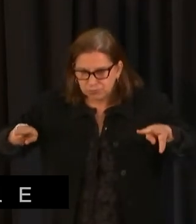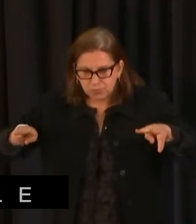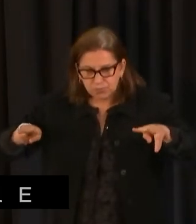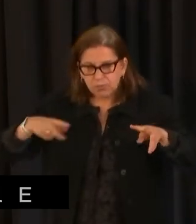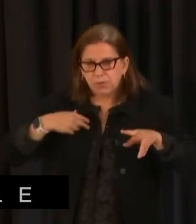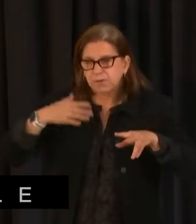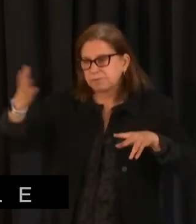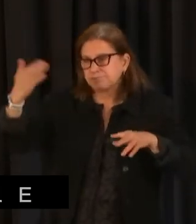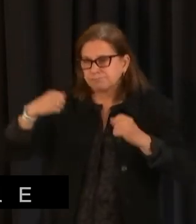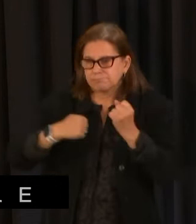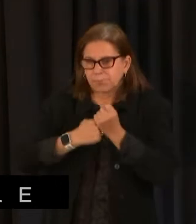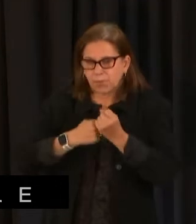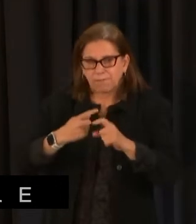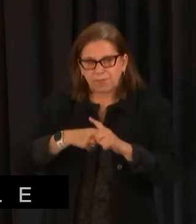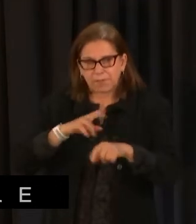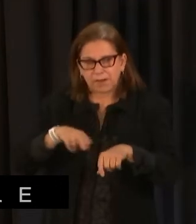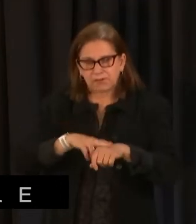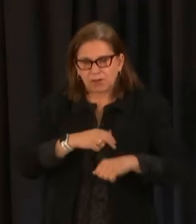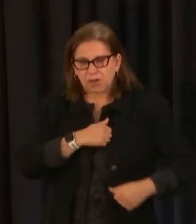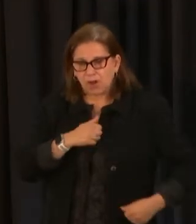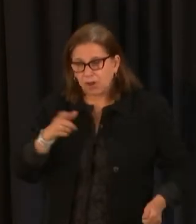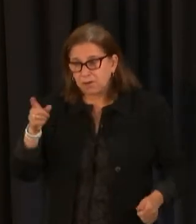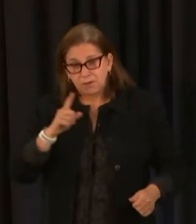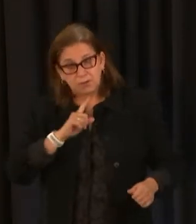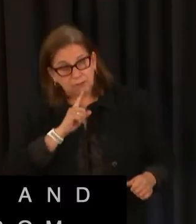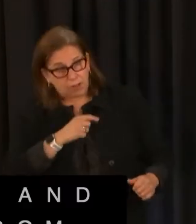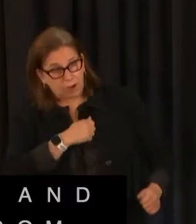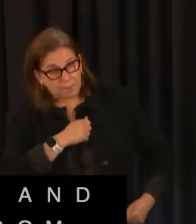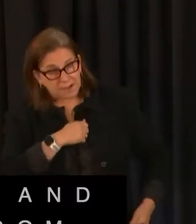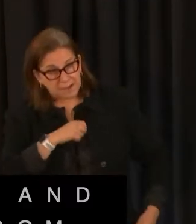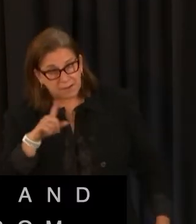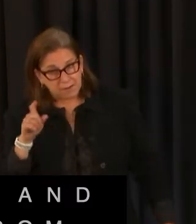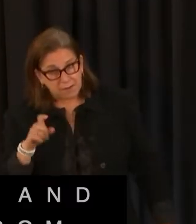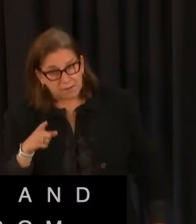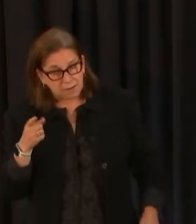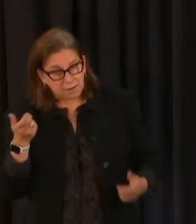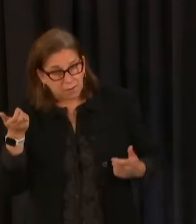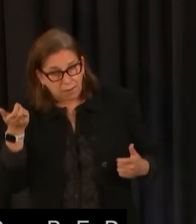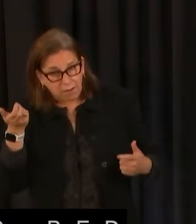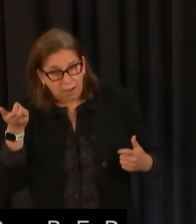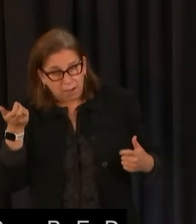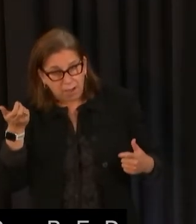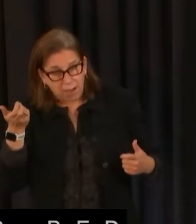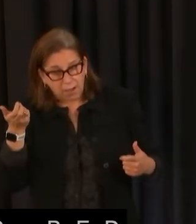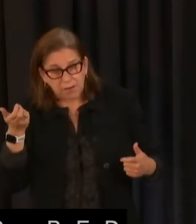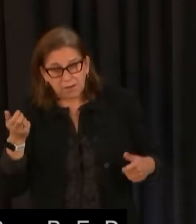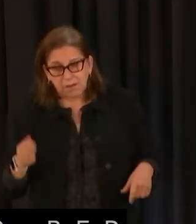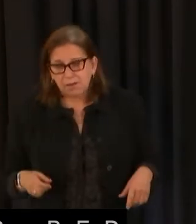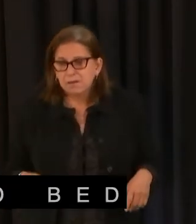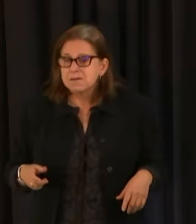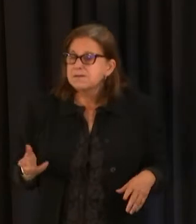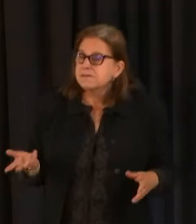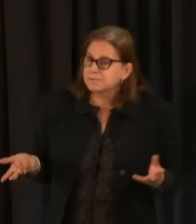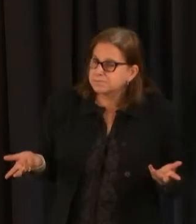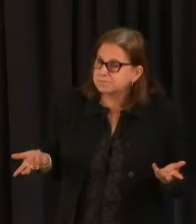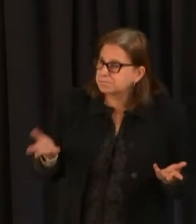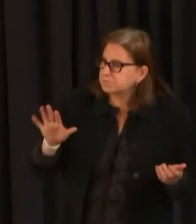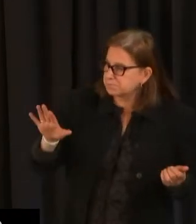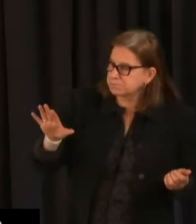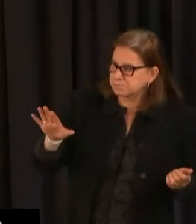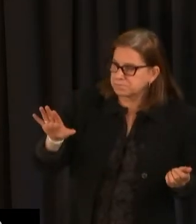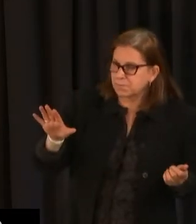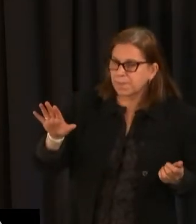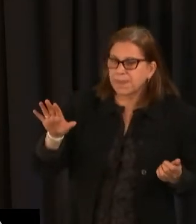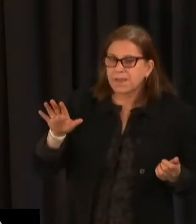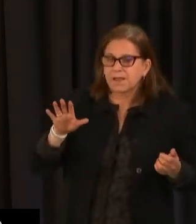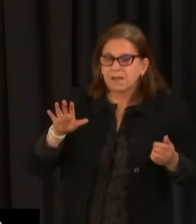support from the National Guard. So they are going to be armed in some cases? Well, I think that's important. It's important to note that they